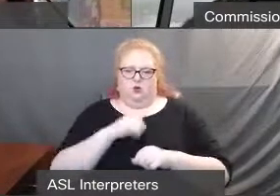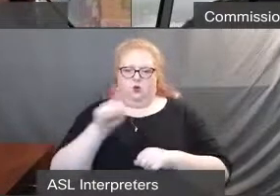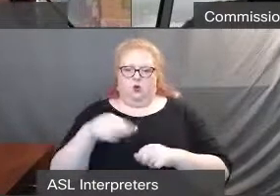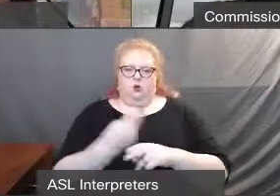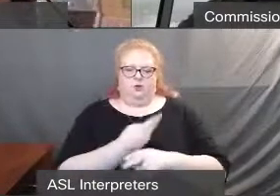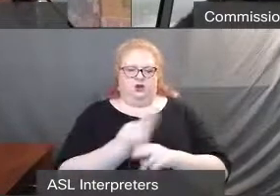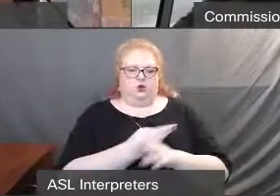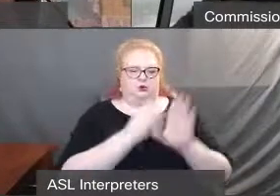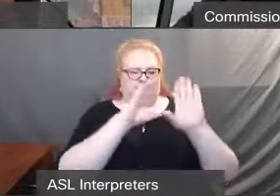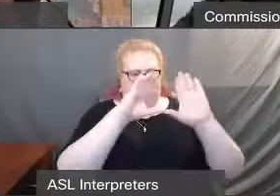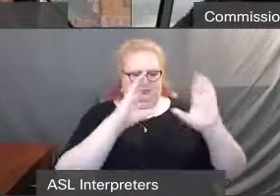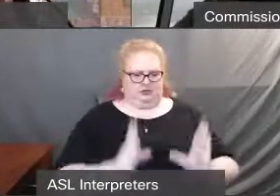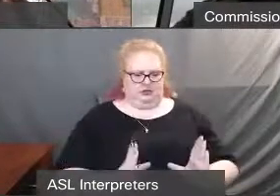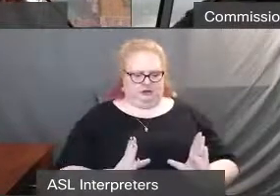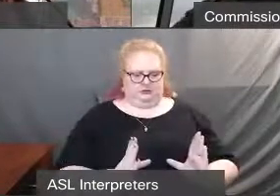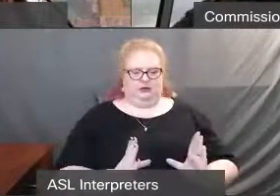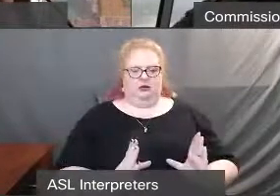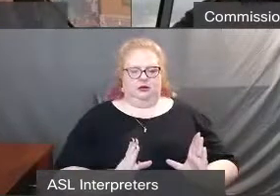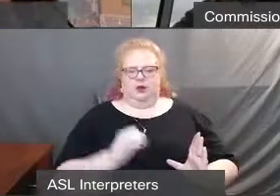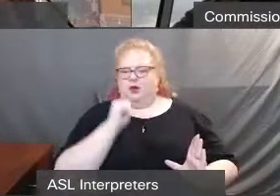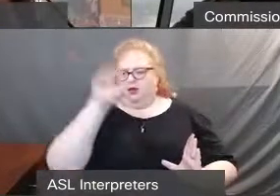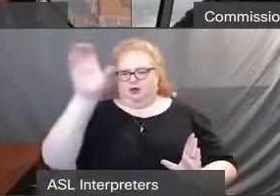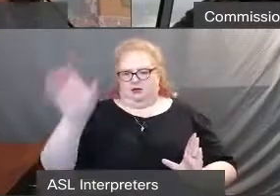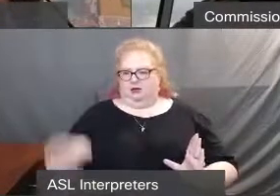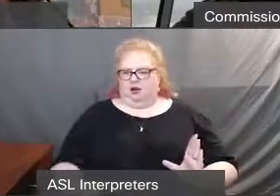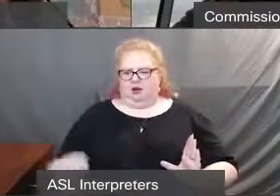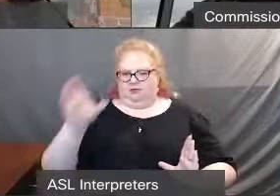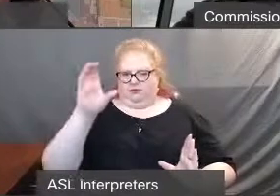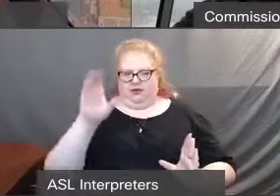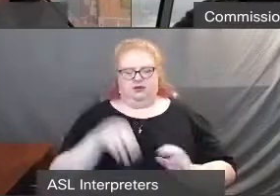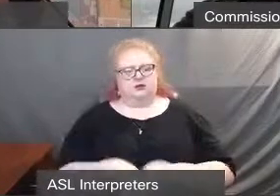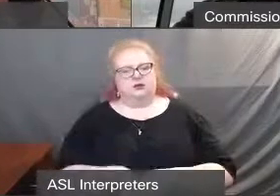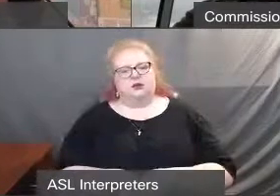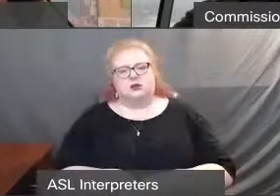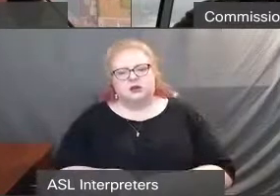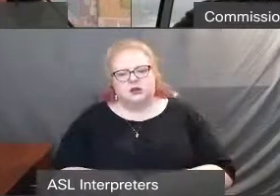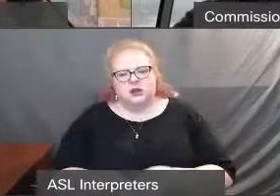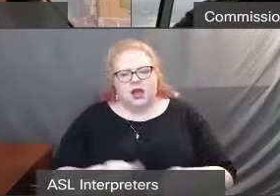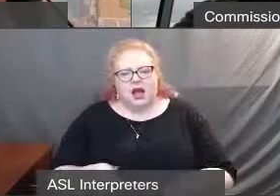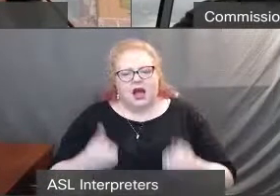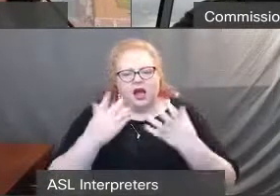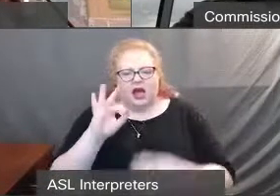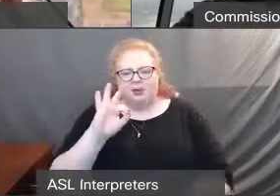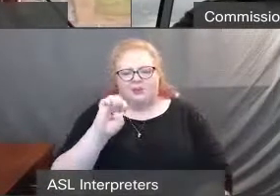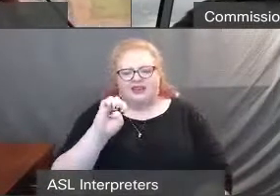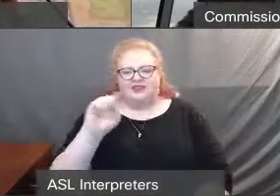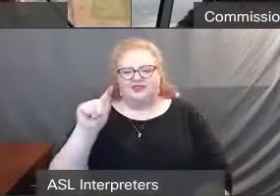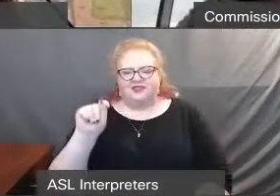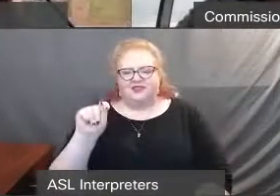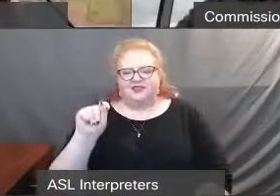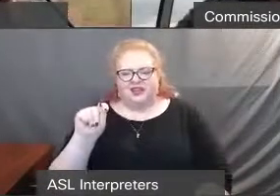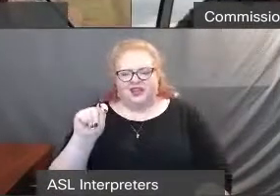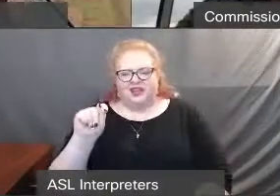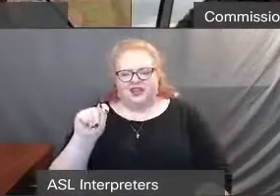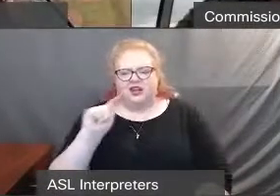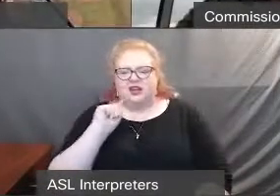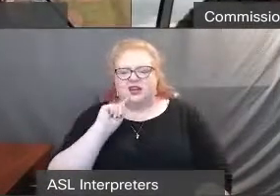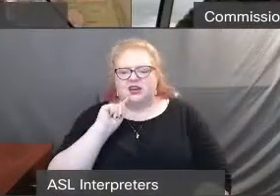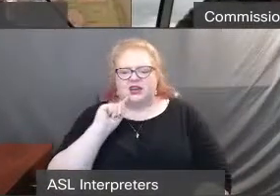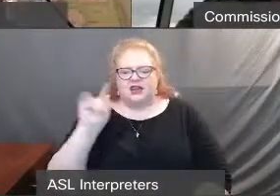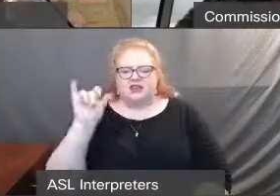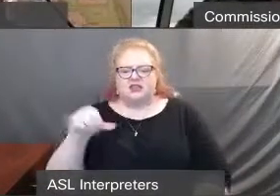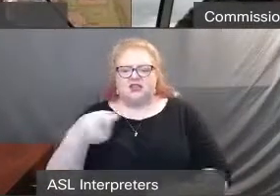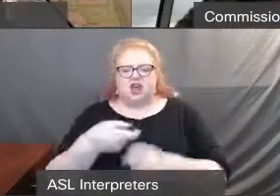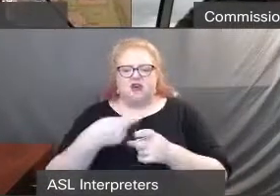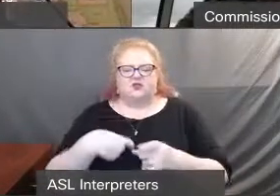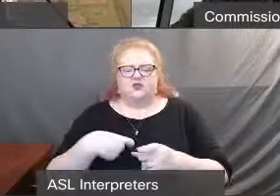this the entire time that we have the. Approximately how many feet And thank you. Approximately how many feet from the